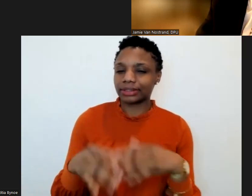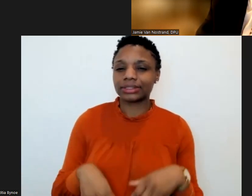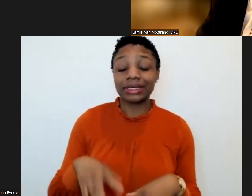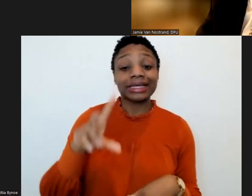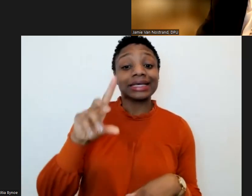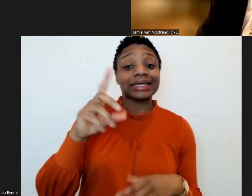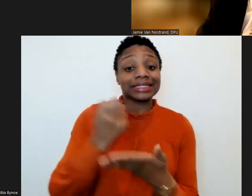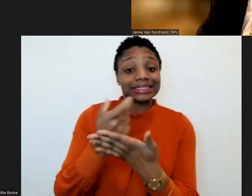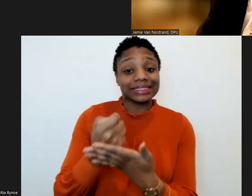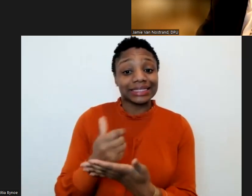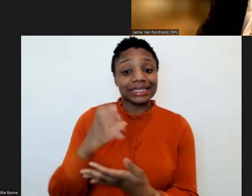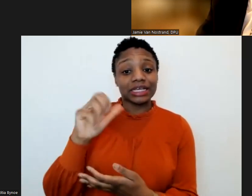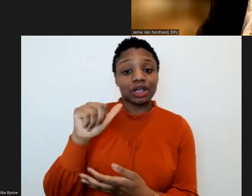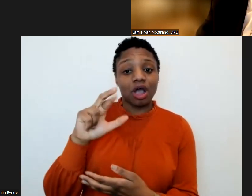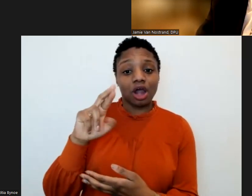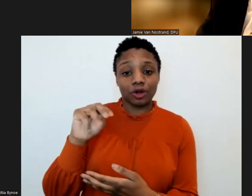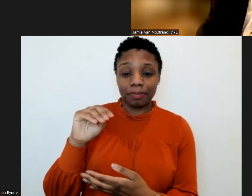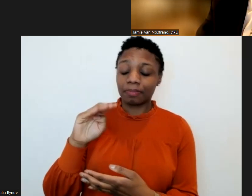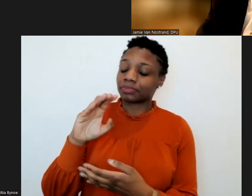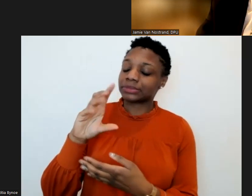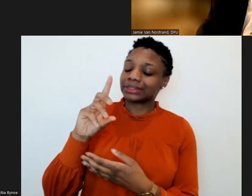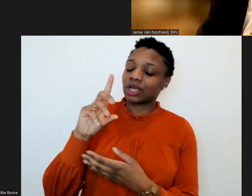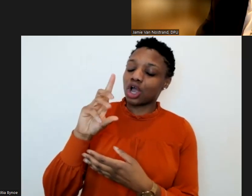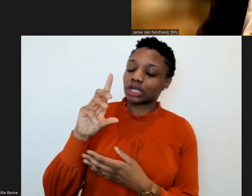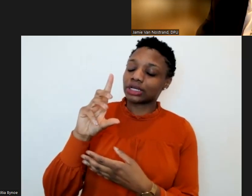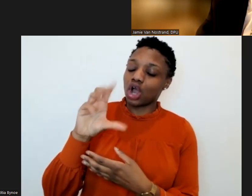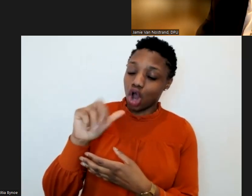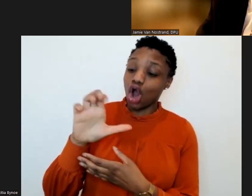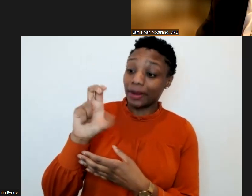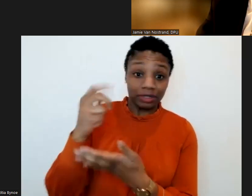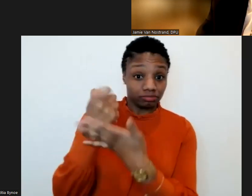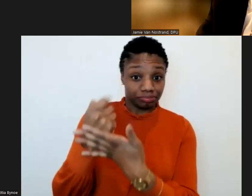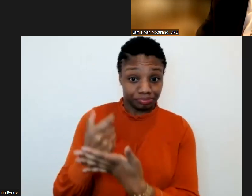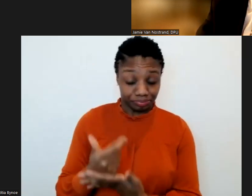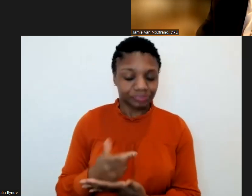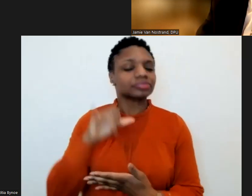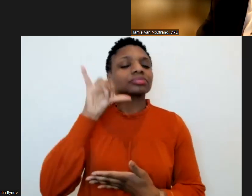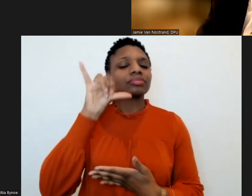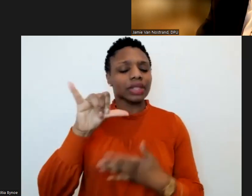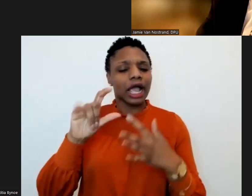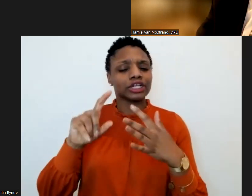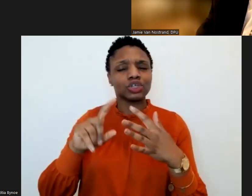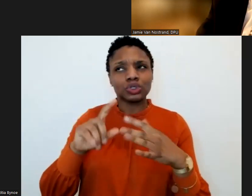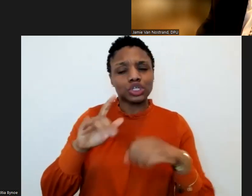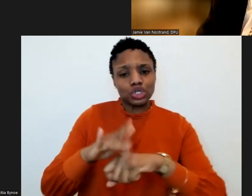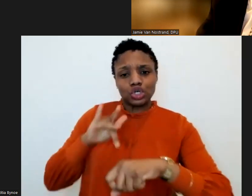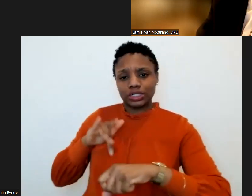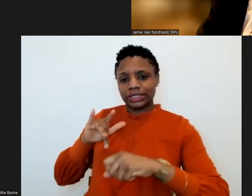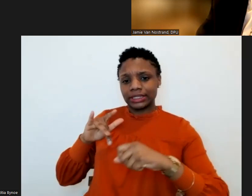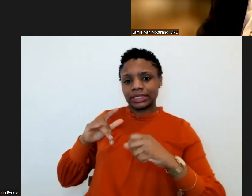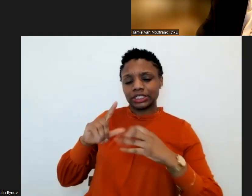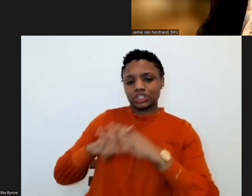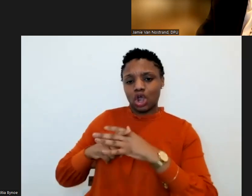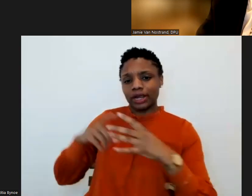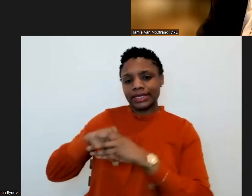decarbonization plans that the gas distribution companies filed as part of the earlier stages of 2080. And one of the things that was